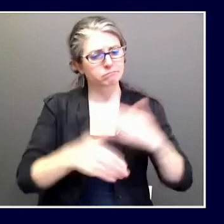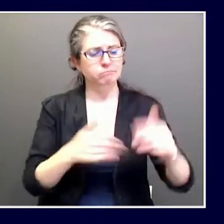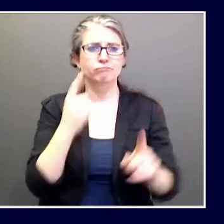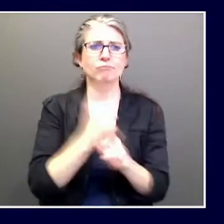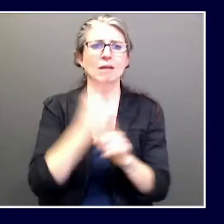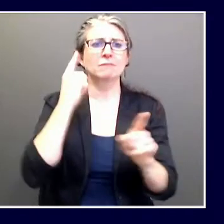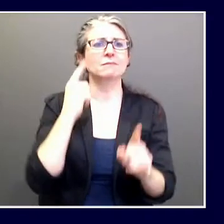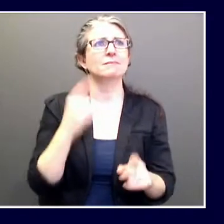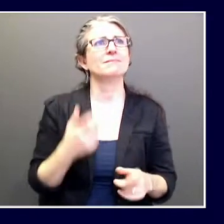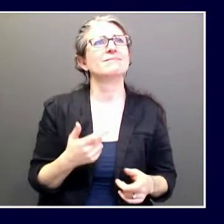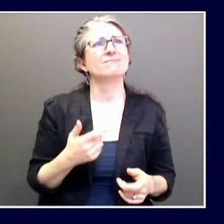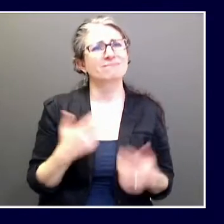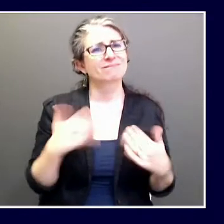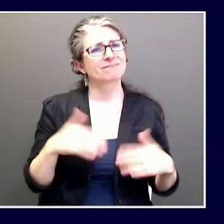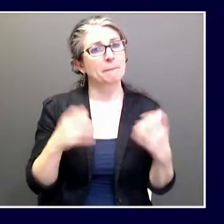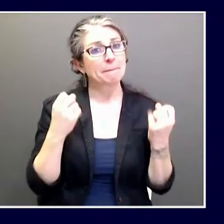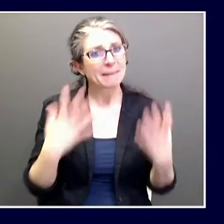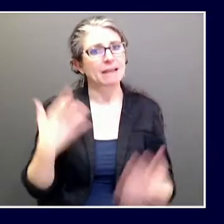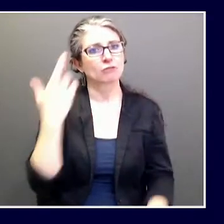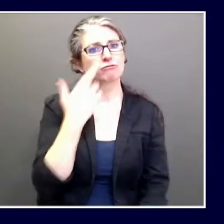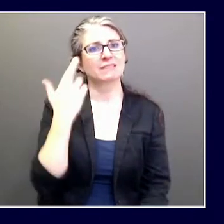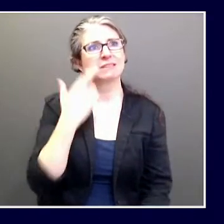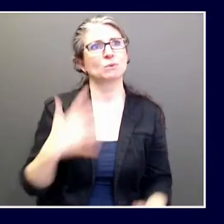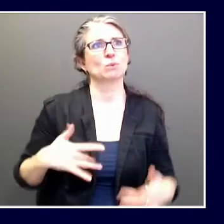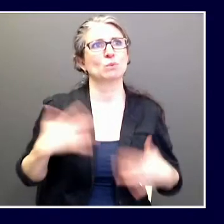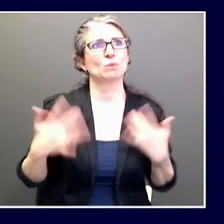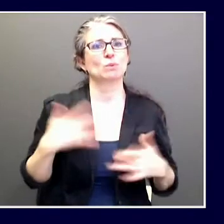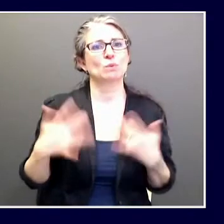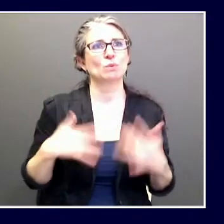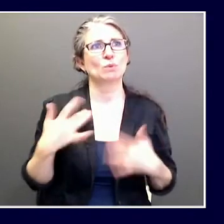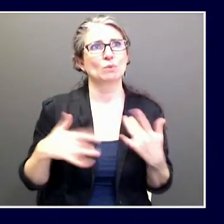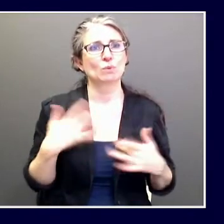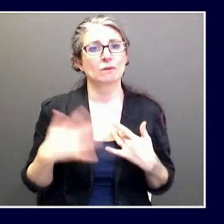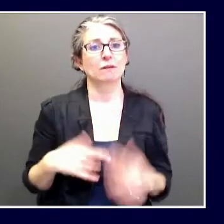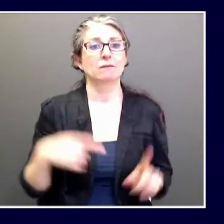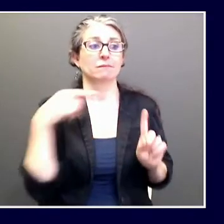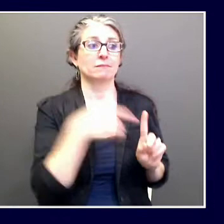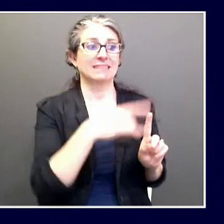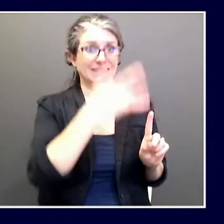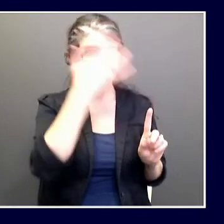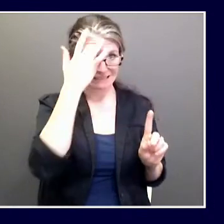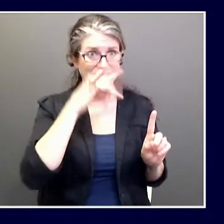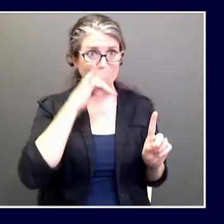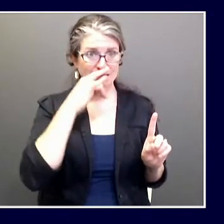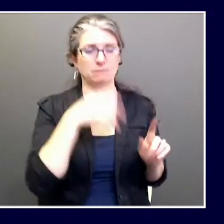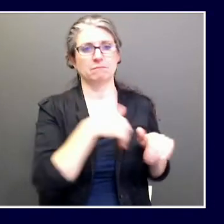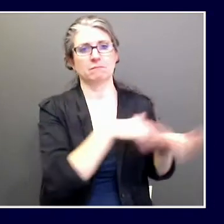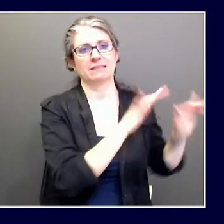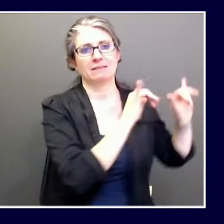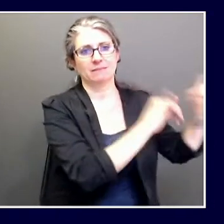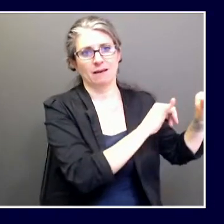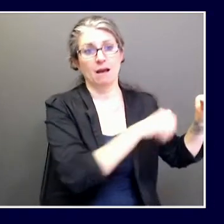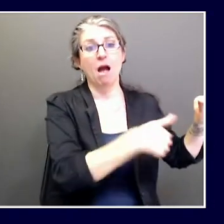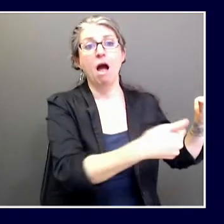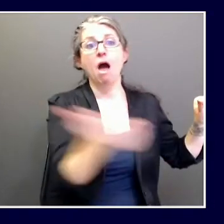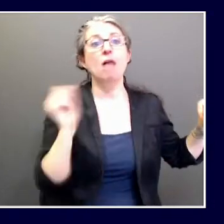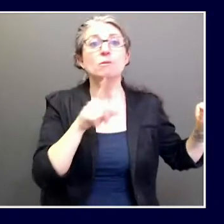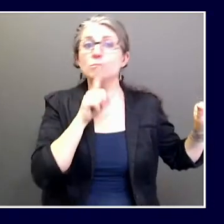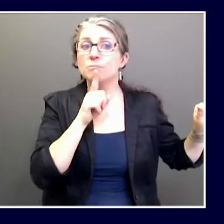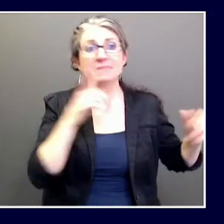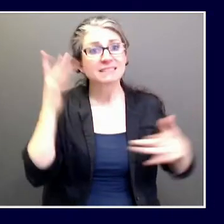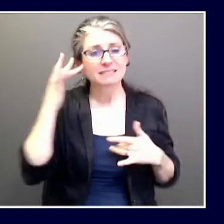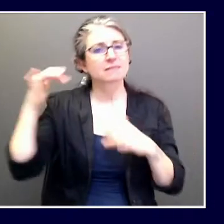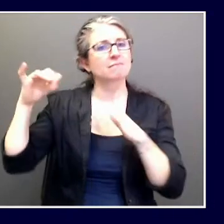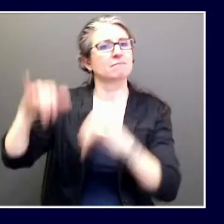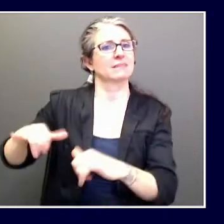of getting a sick kid home and safe, as well as keeping the other kids who are close contacts in schools. Yeah, I'll